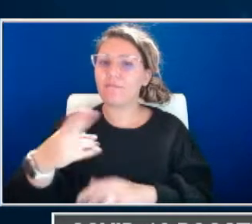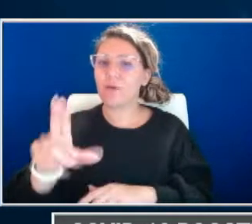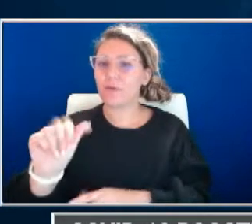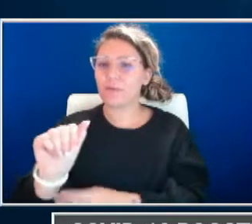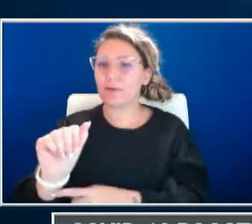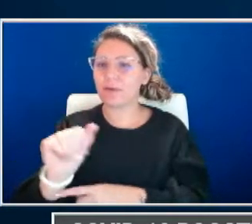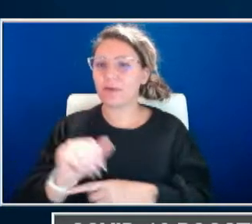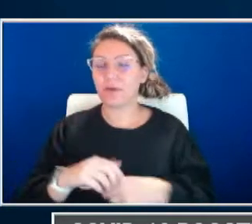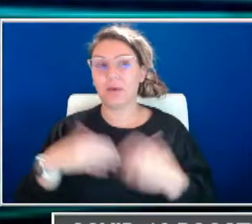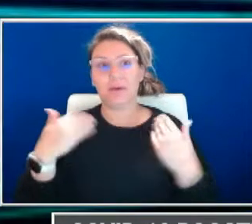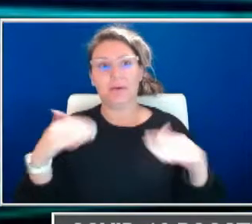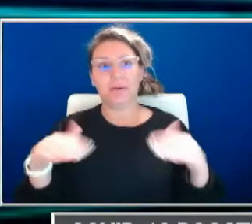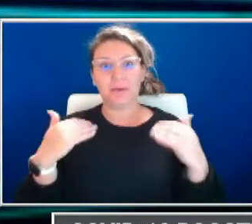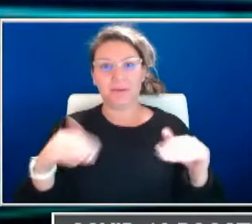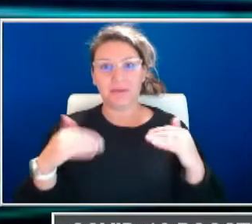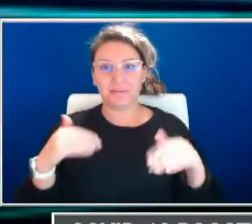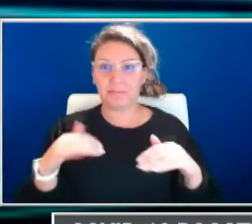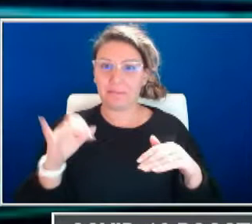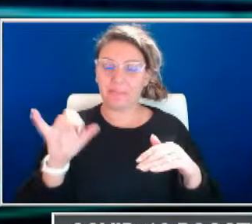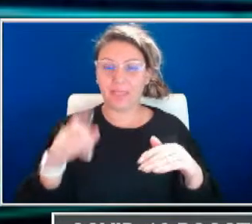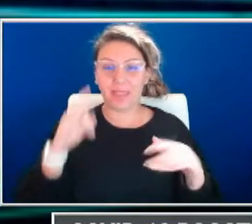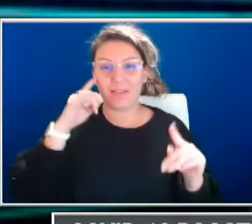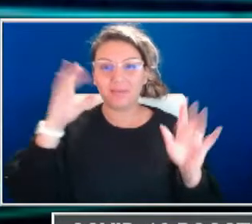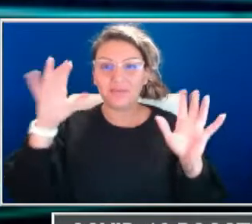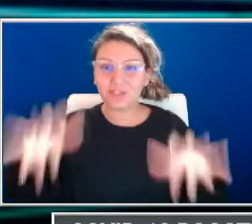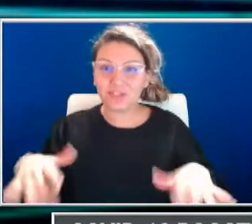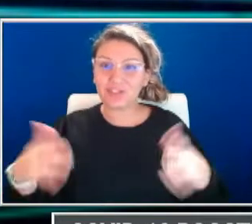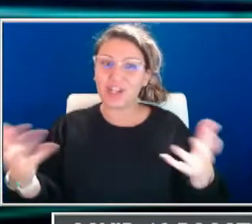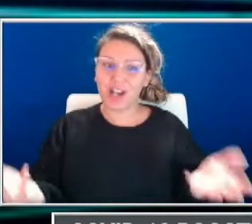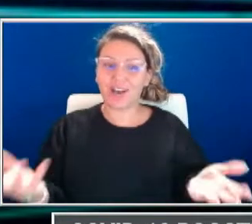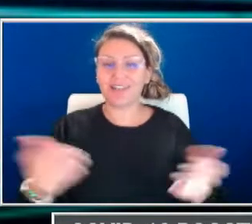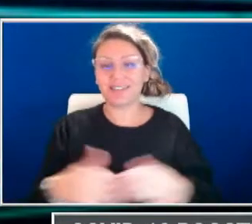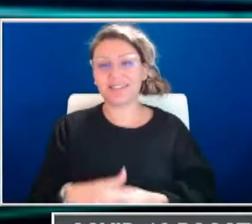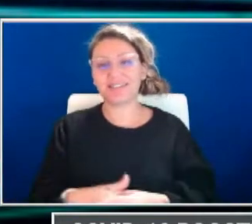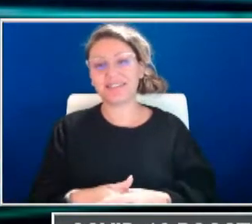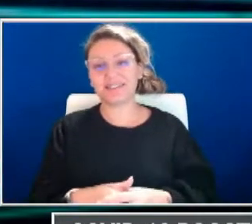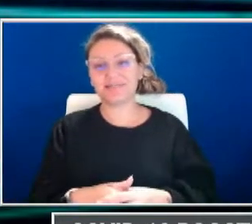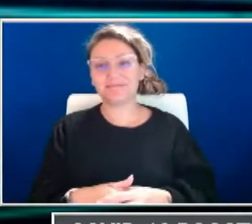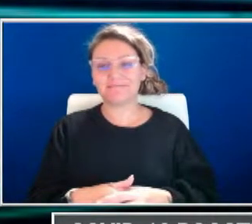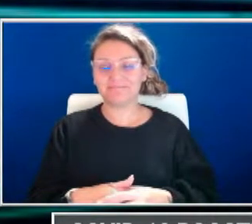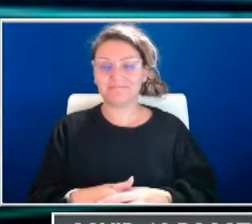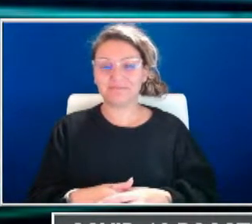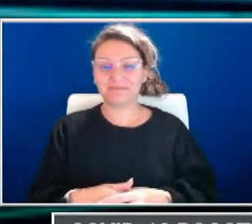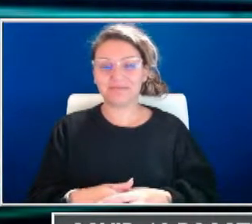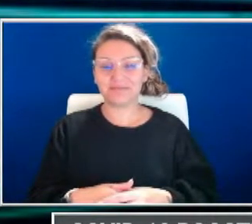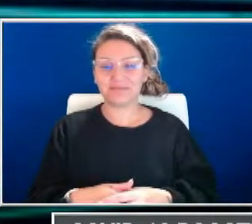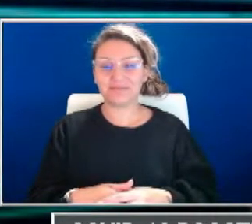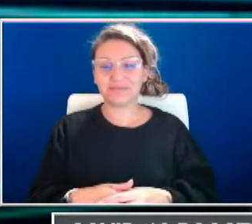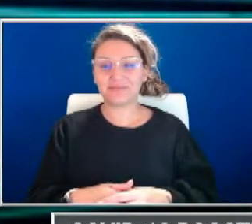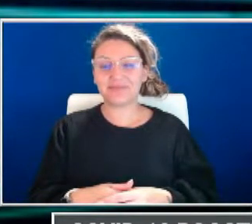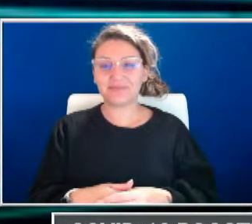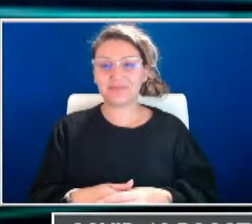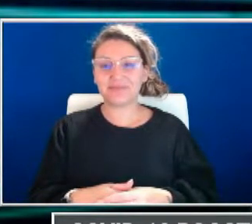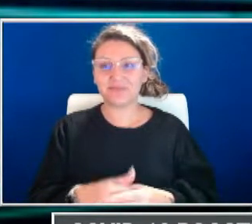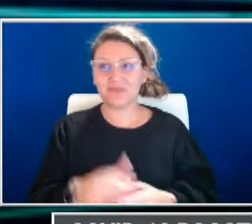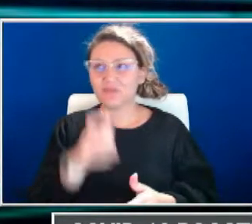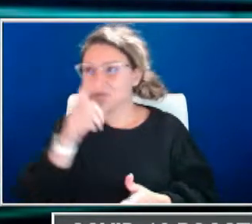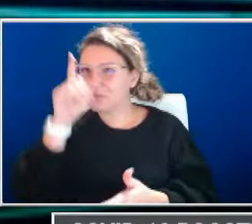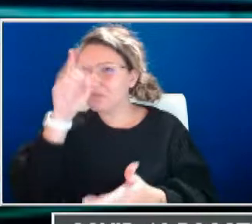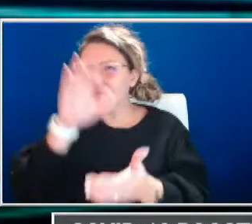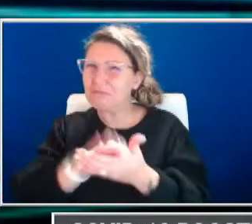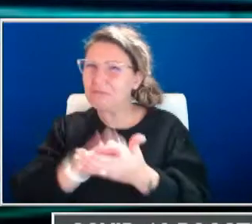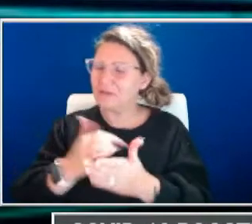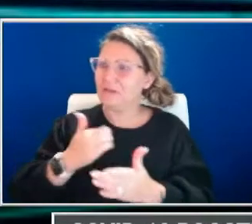Boy, that's a real shock. I mean, you just kind of don't believe it at first,